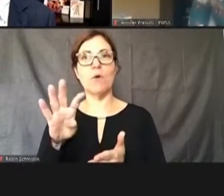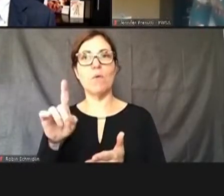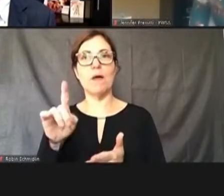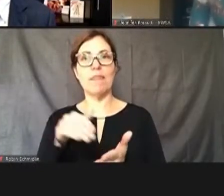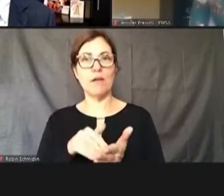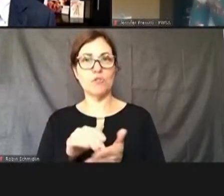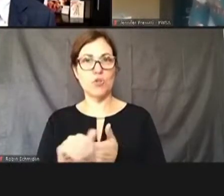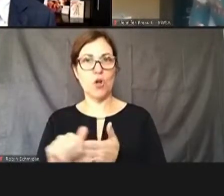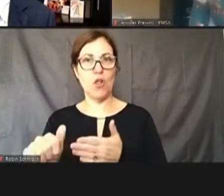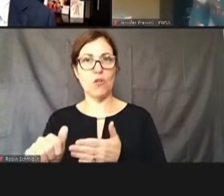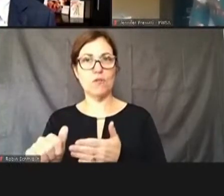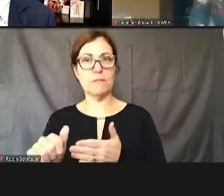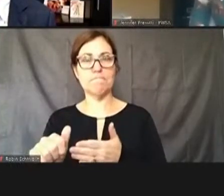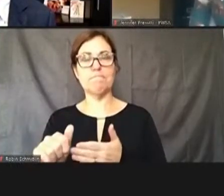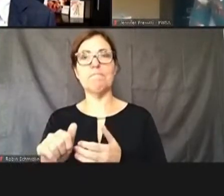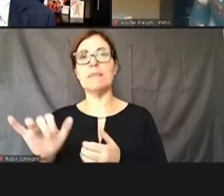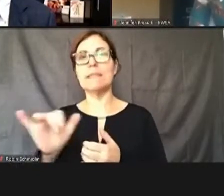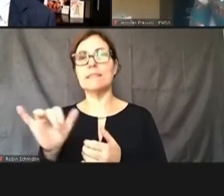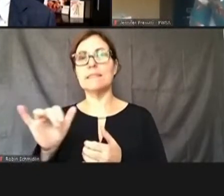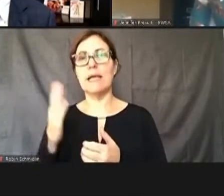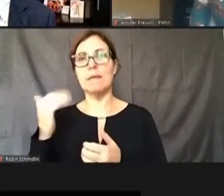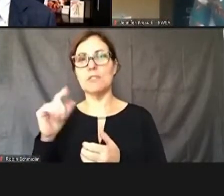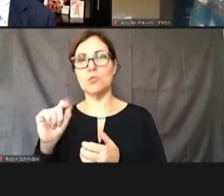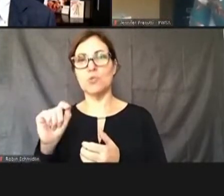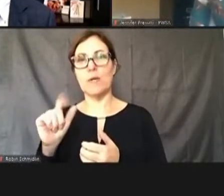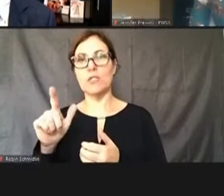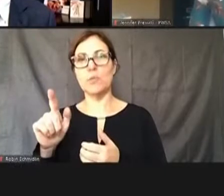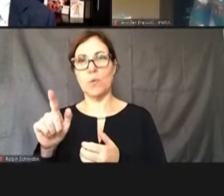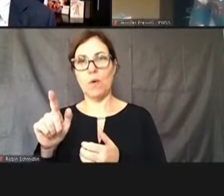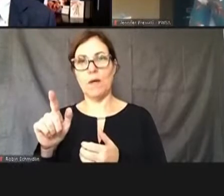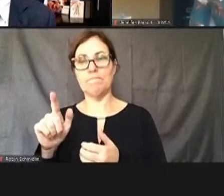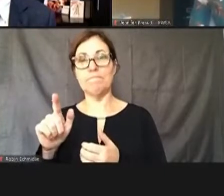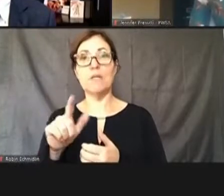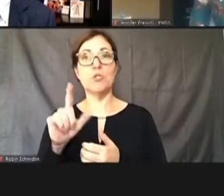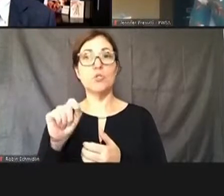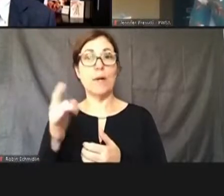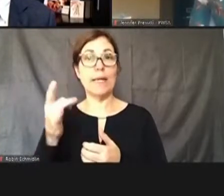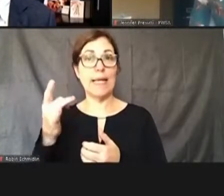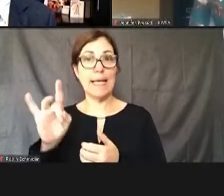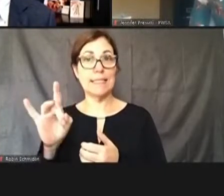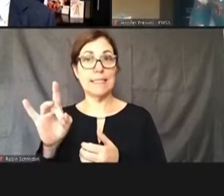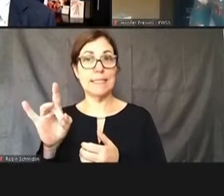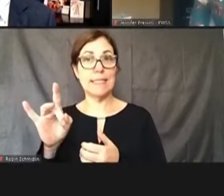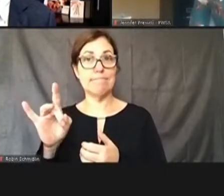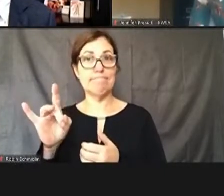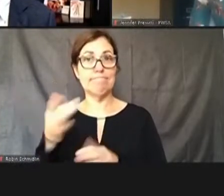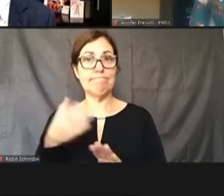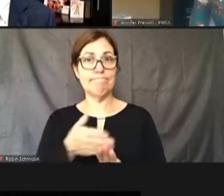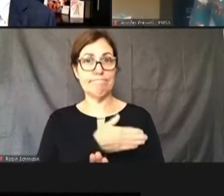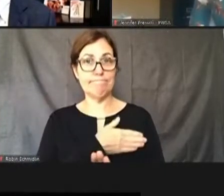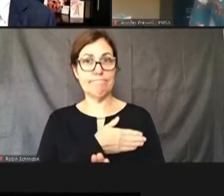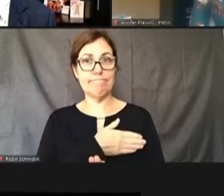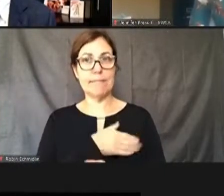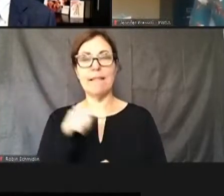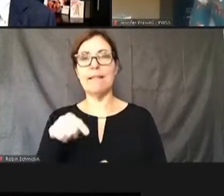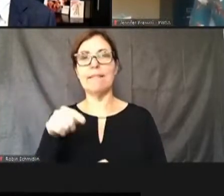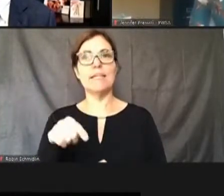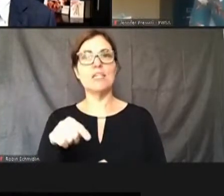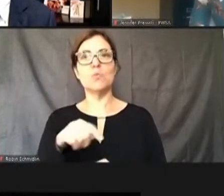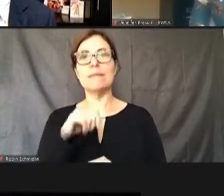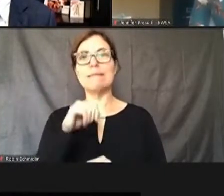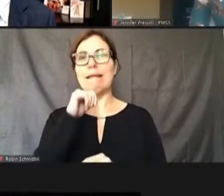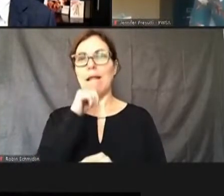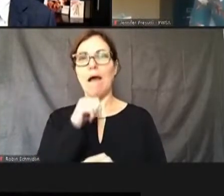$6,741,000, same as in 2021. In 2018 and prior, this was an uncalculated yearly payment